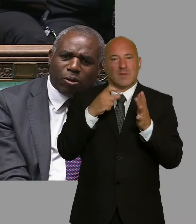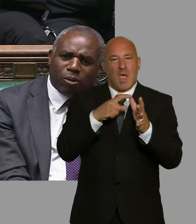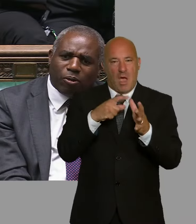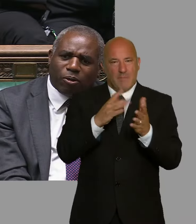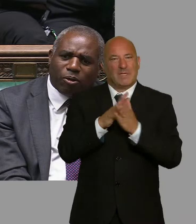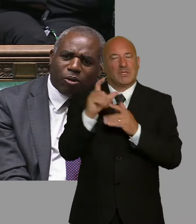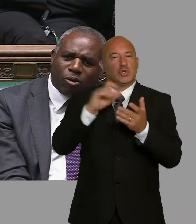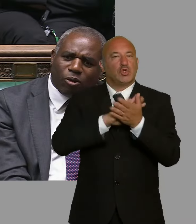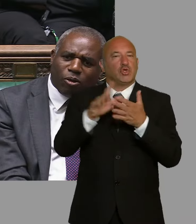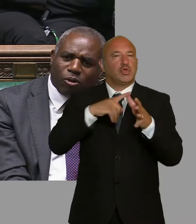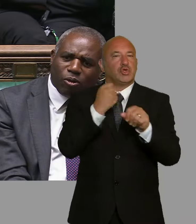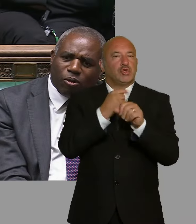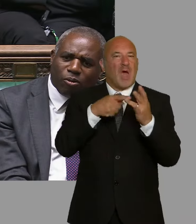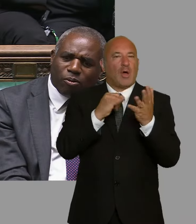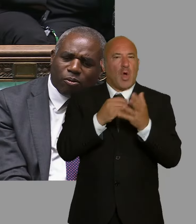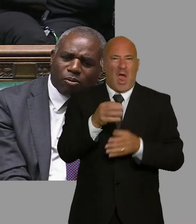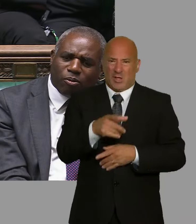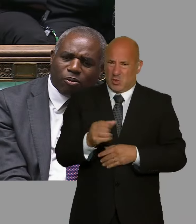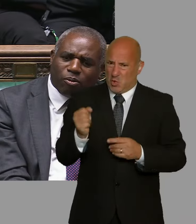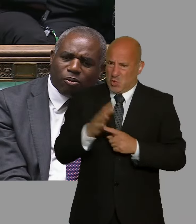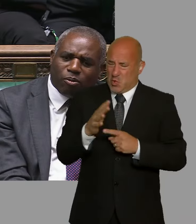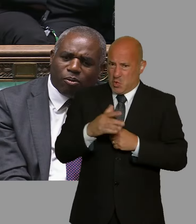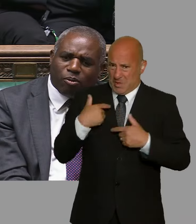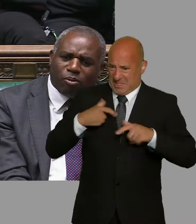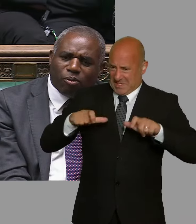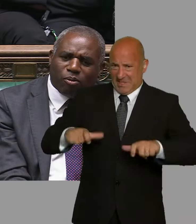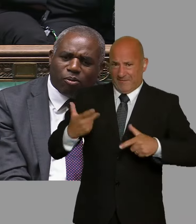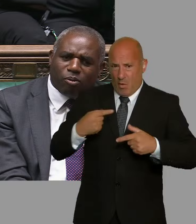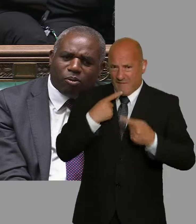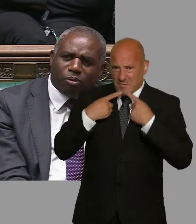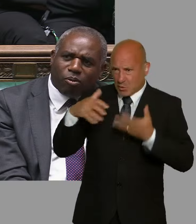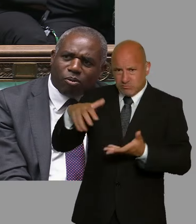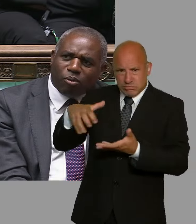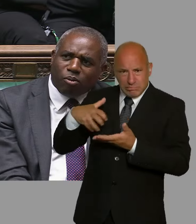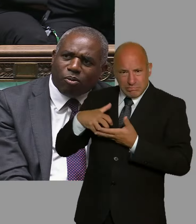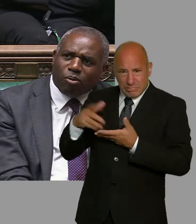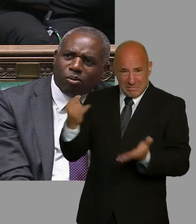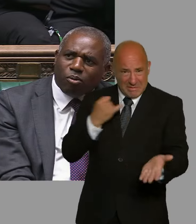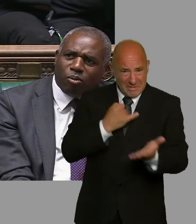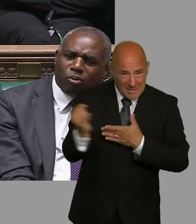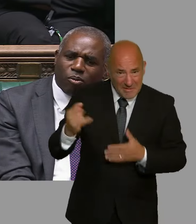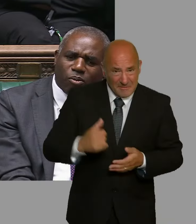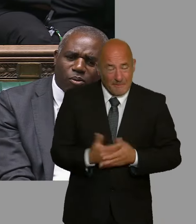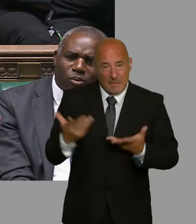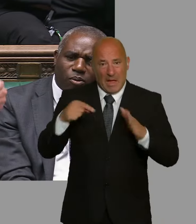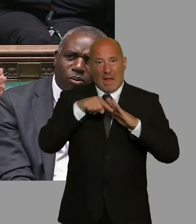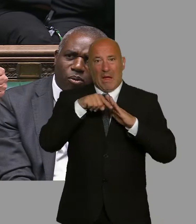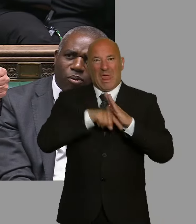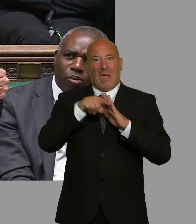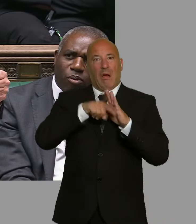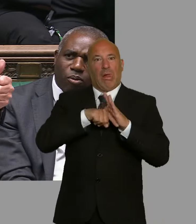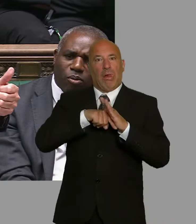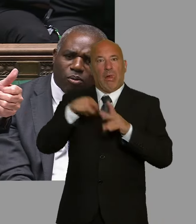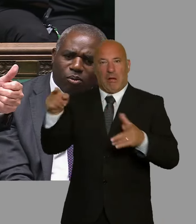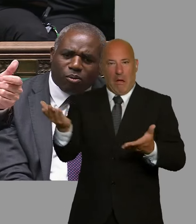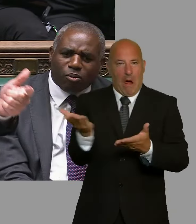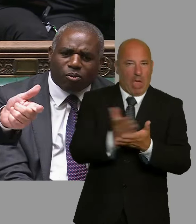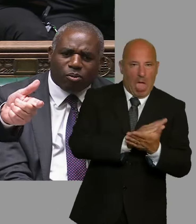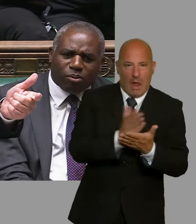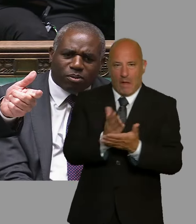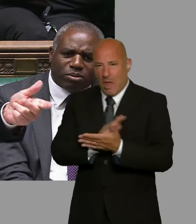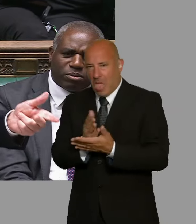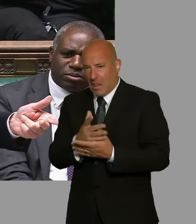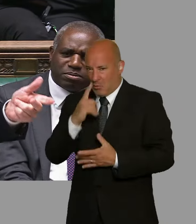that happen. We have secured the long-term basis for the base. That has been welcomed by, Mr. Speaker, welcomed by the